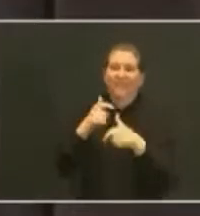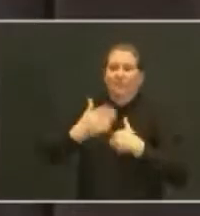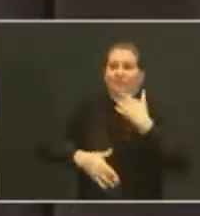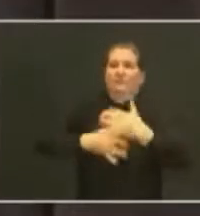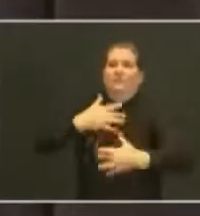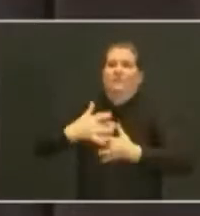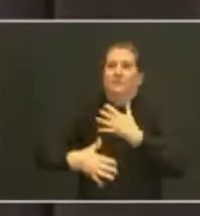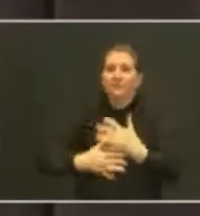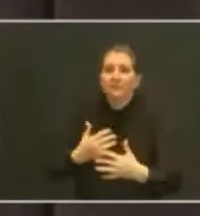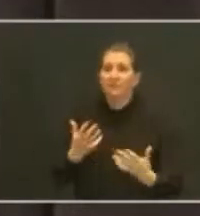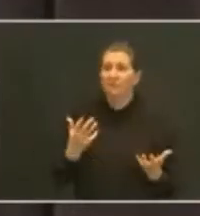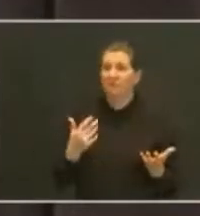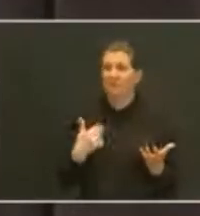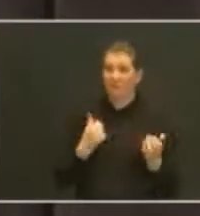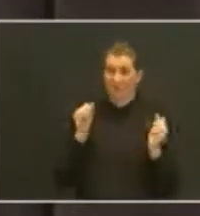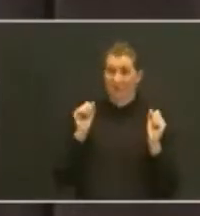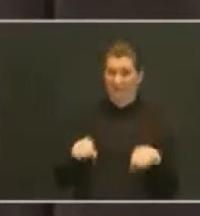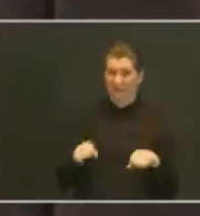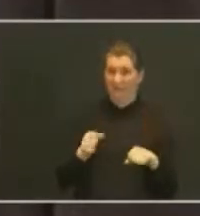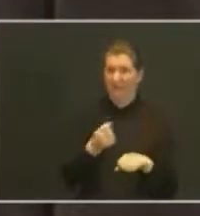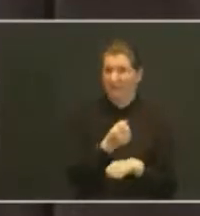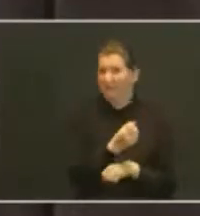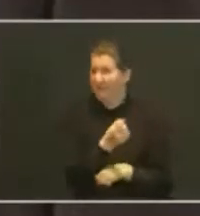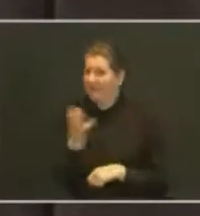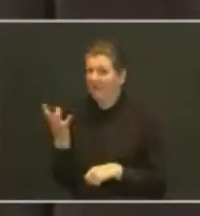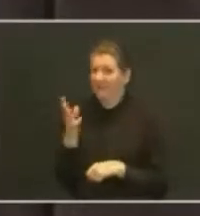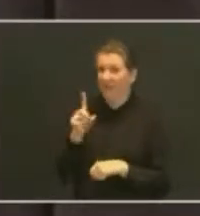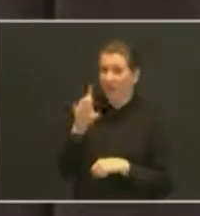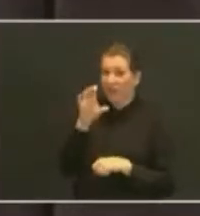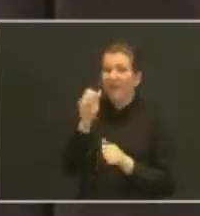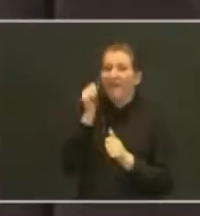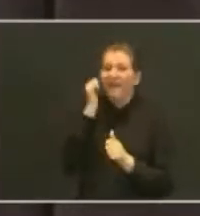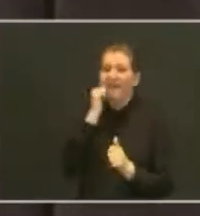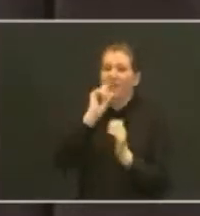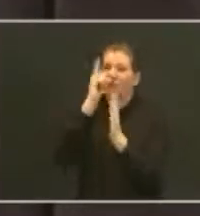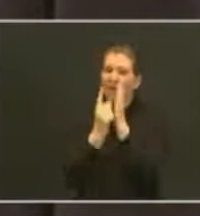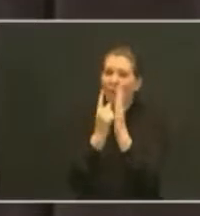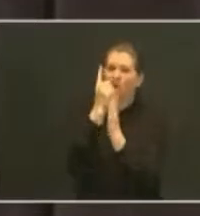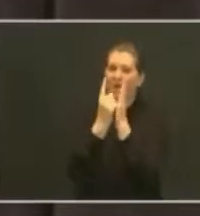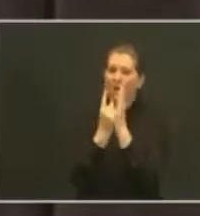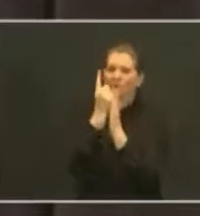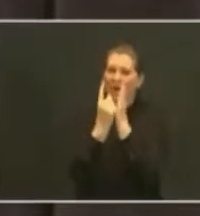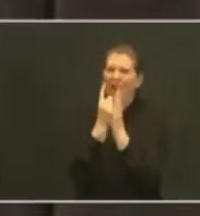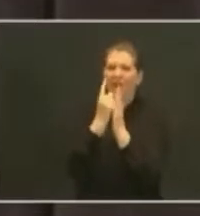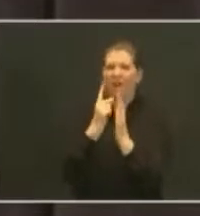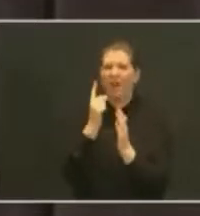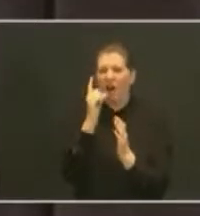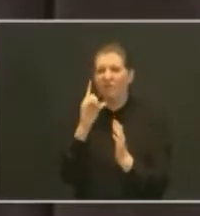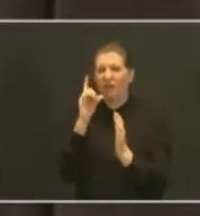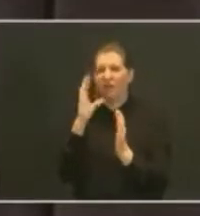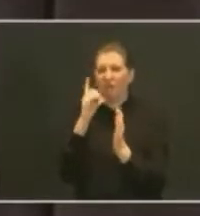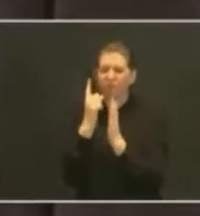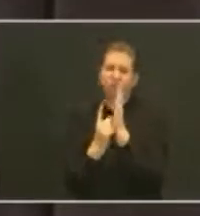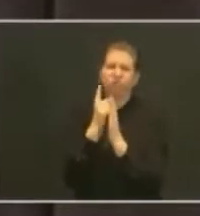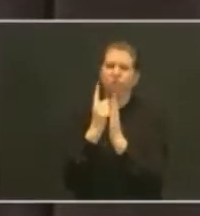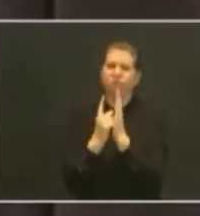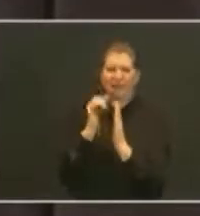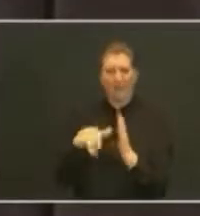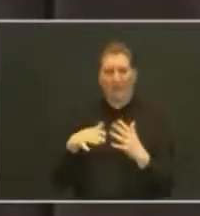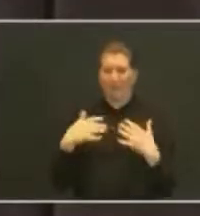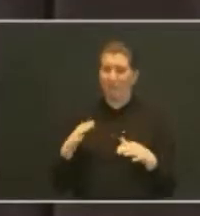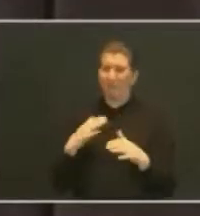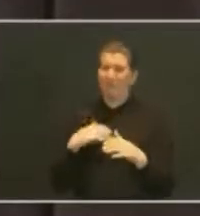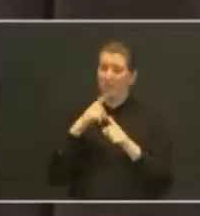to do hundreds of shots per hour at these sites. This is our model.